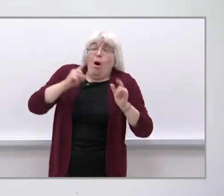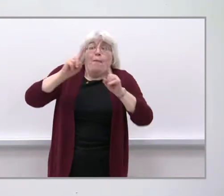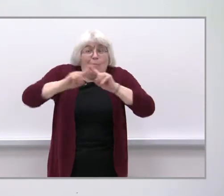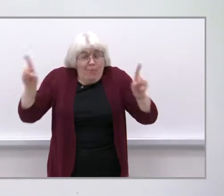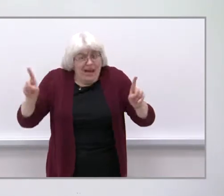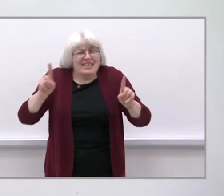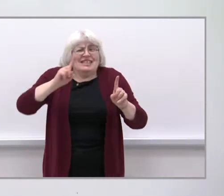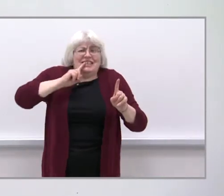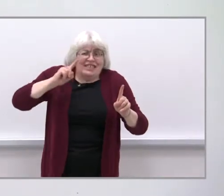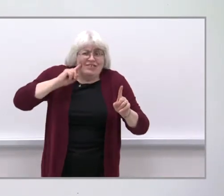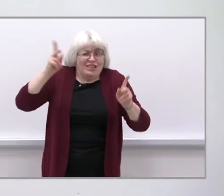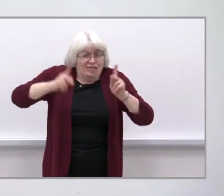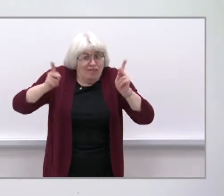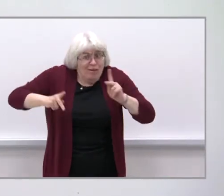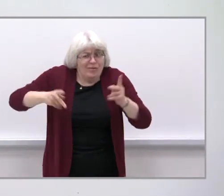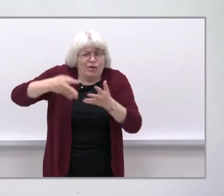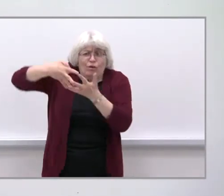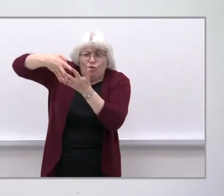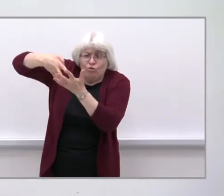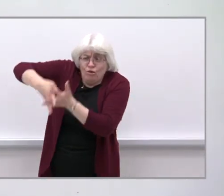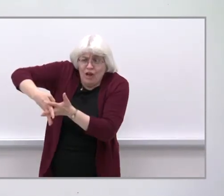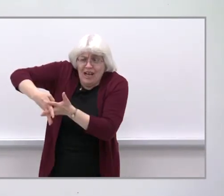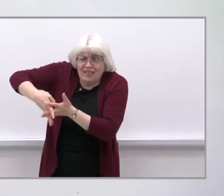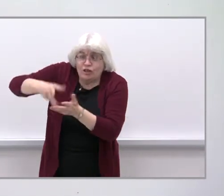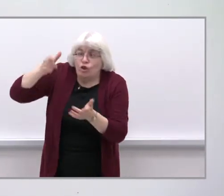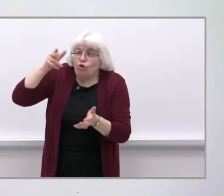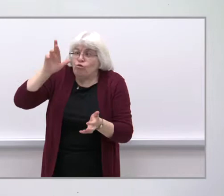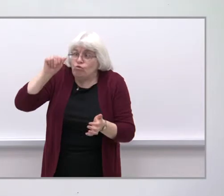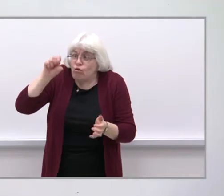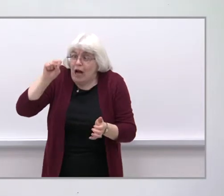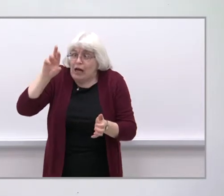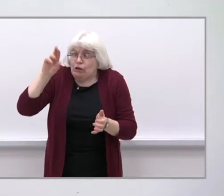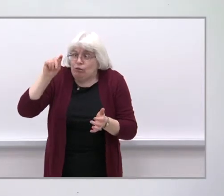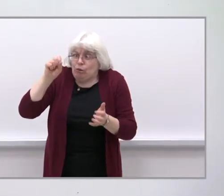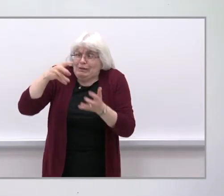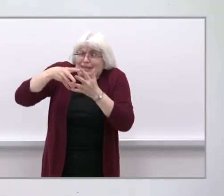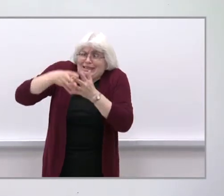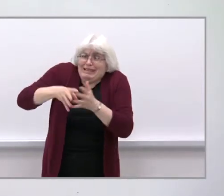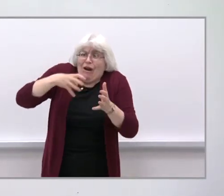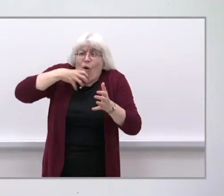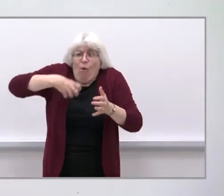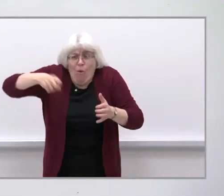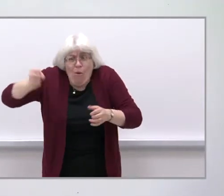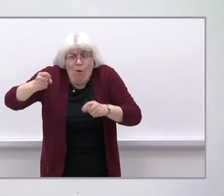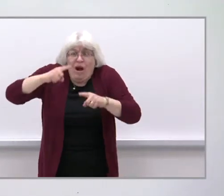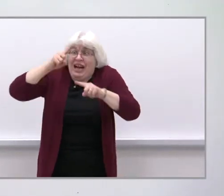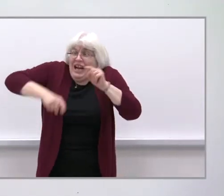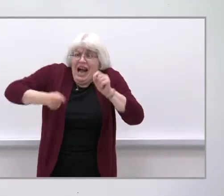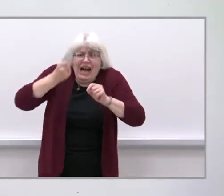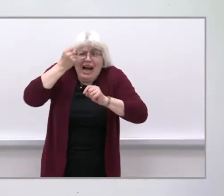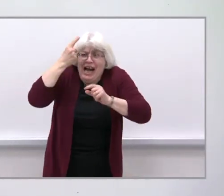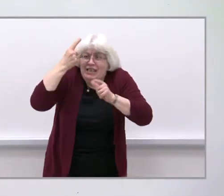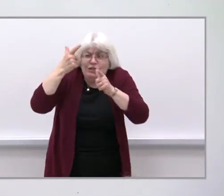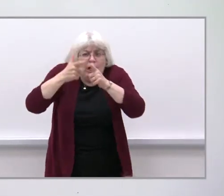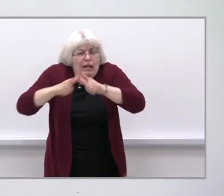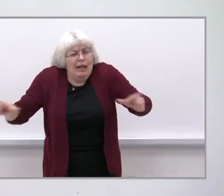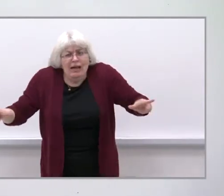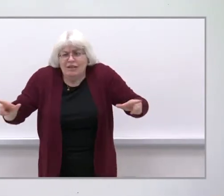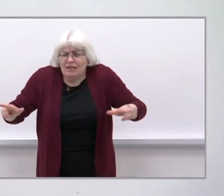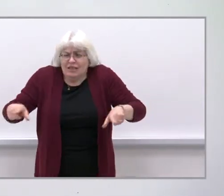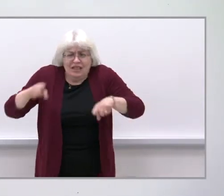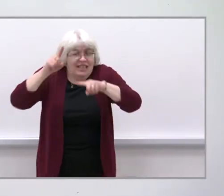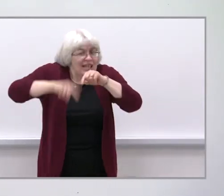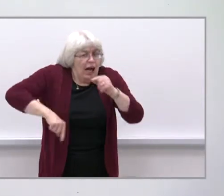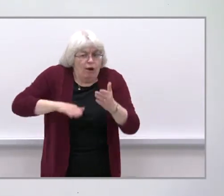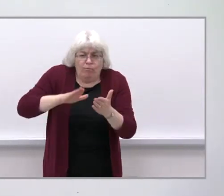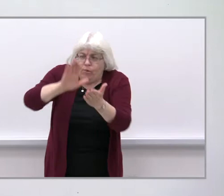you could have immediate access to them right now. Grassroots deaf individuals, those who are very strong ASL users, who